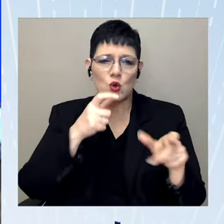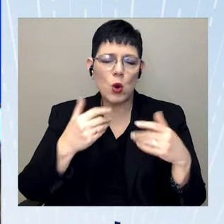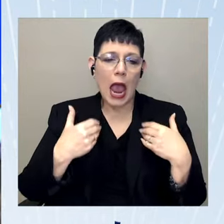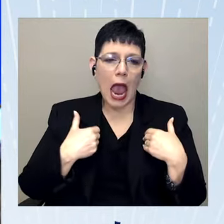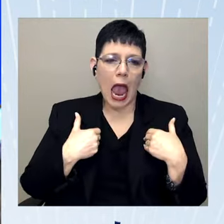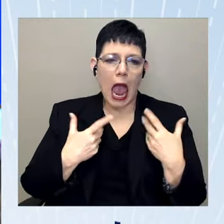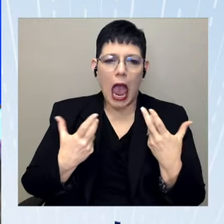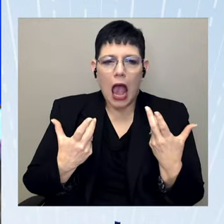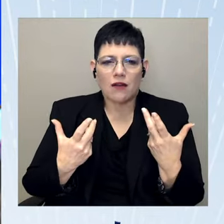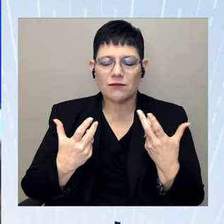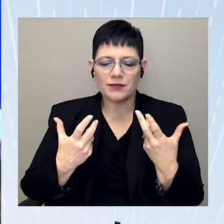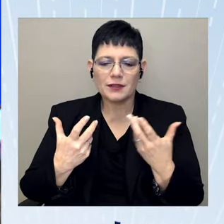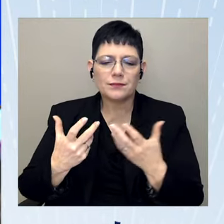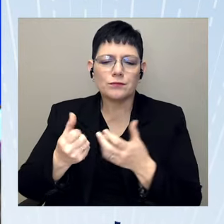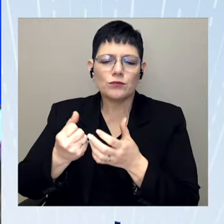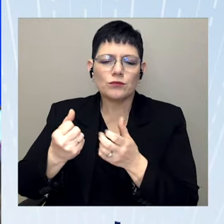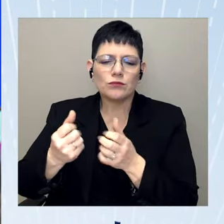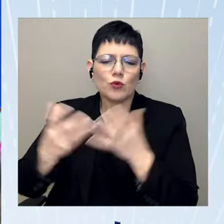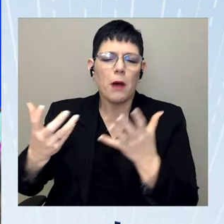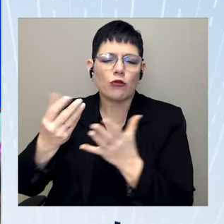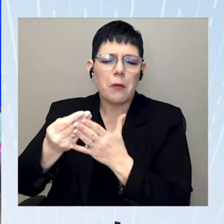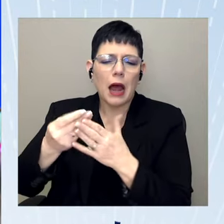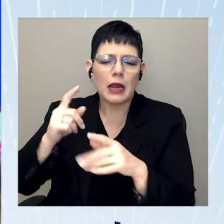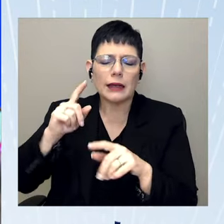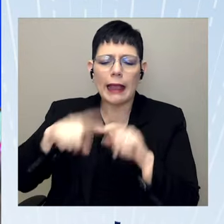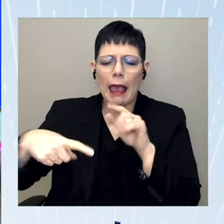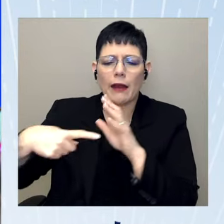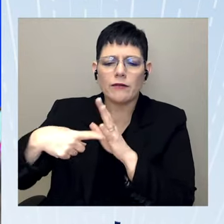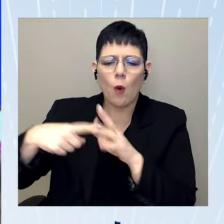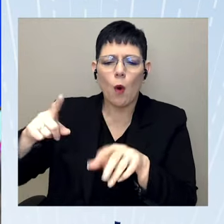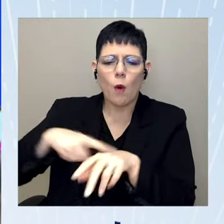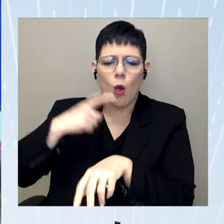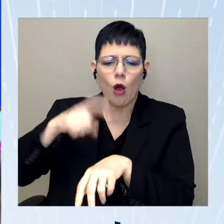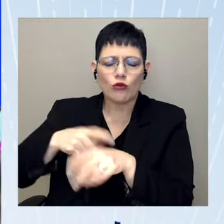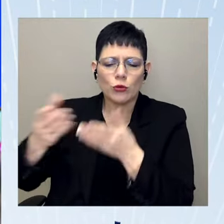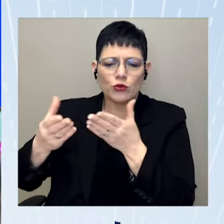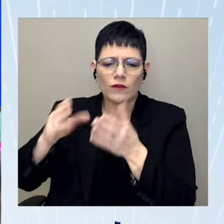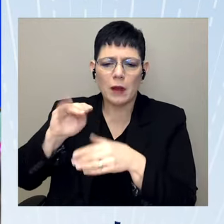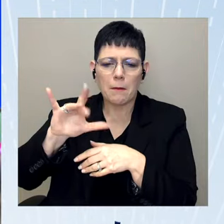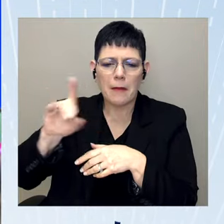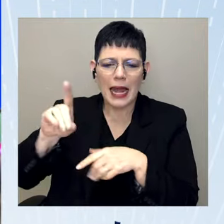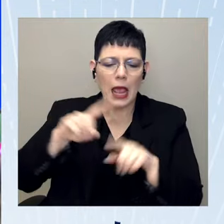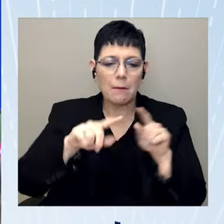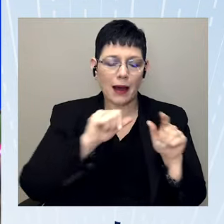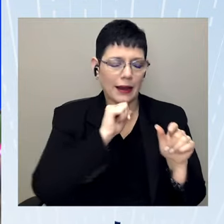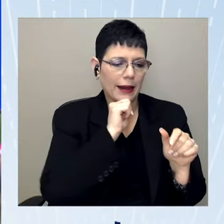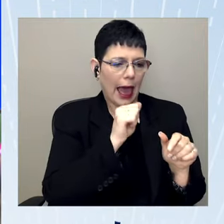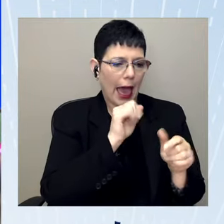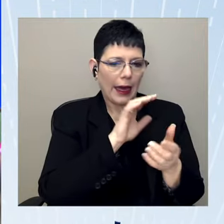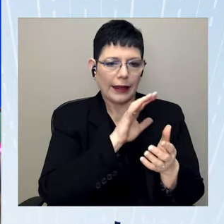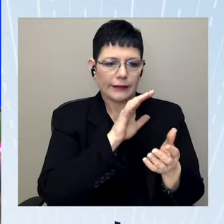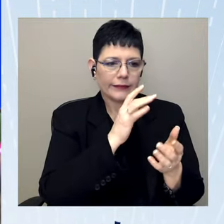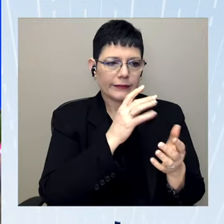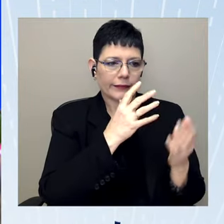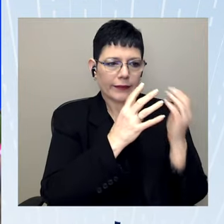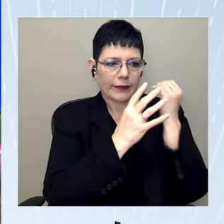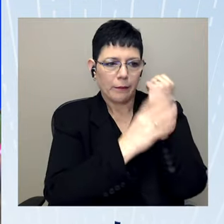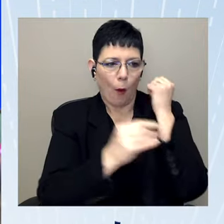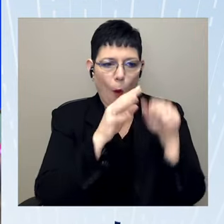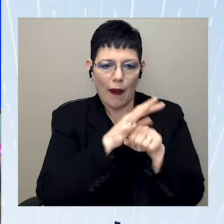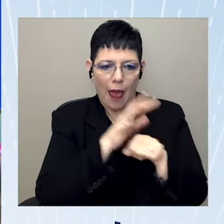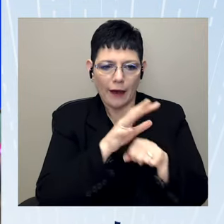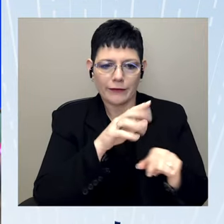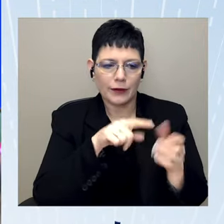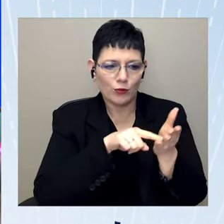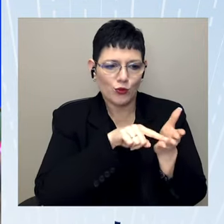qualify for Medicaid that covers long-term services and supports, but not enough liquidity to pay not the care worker, but pay the